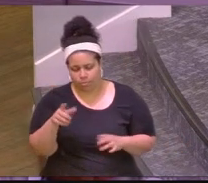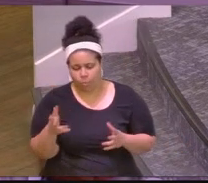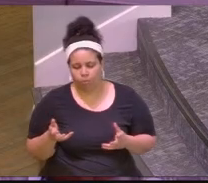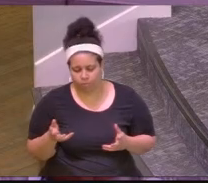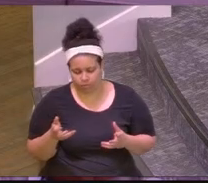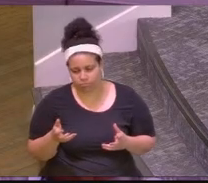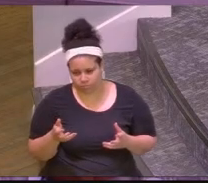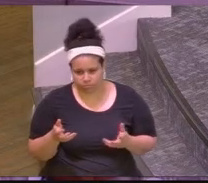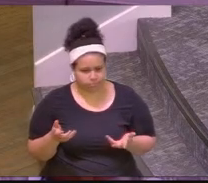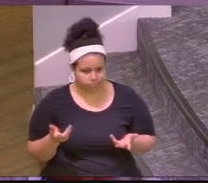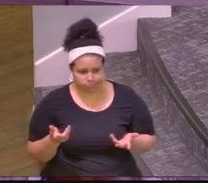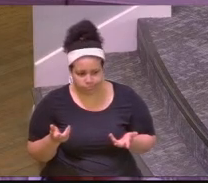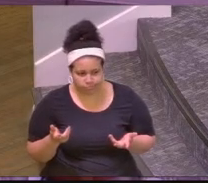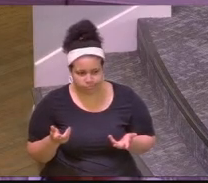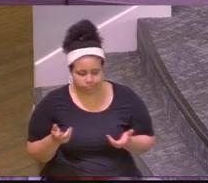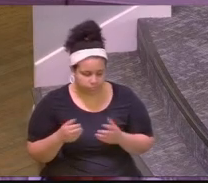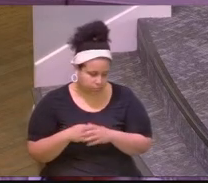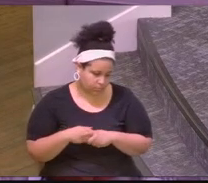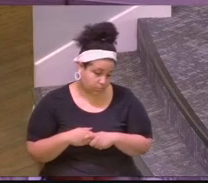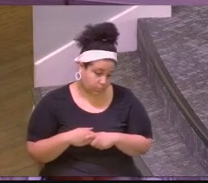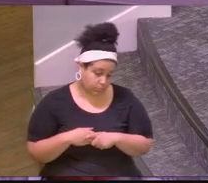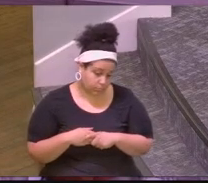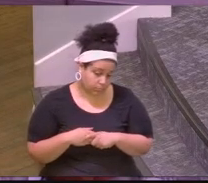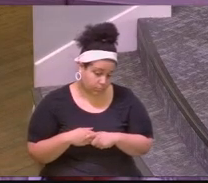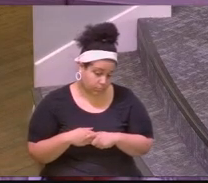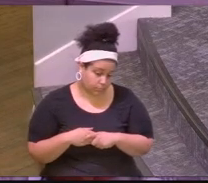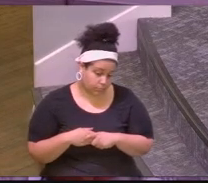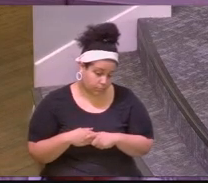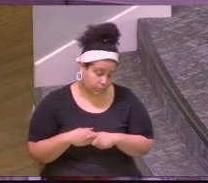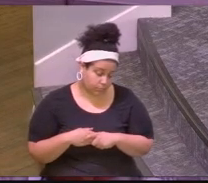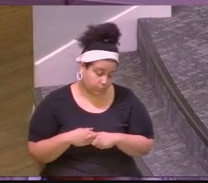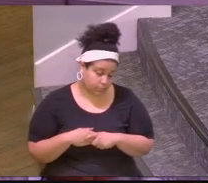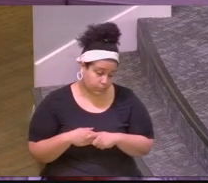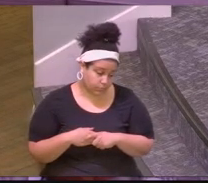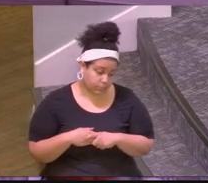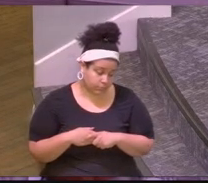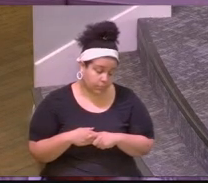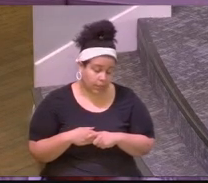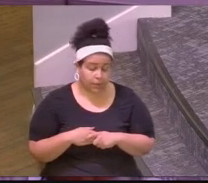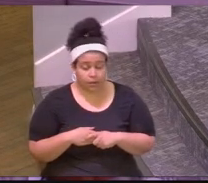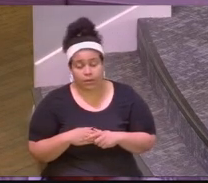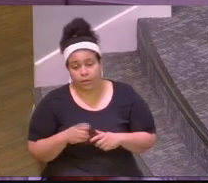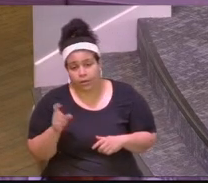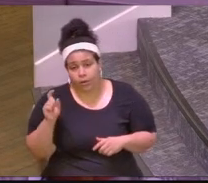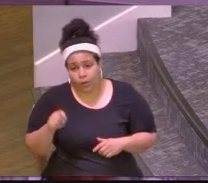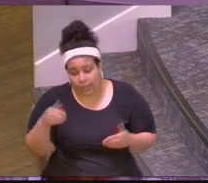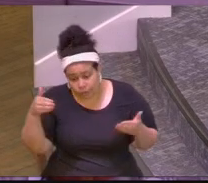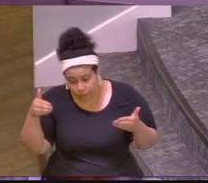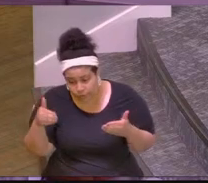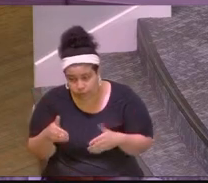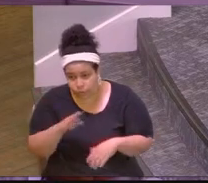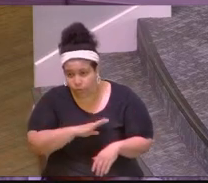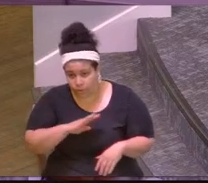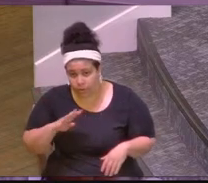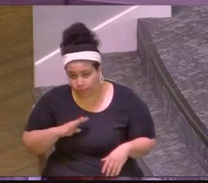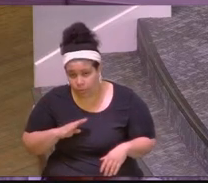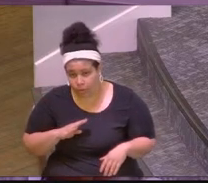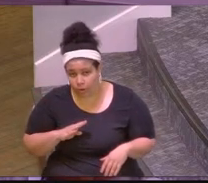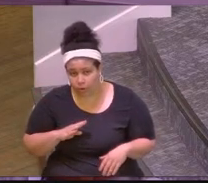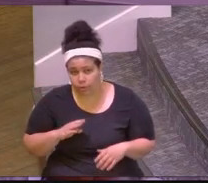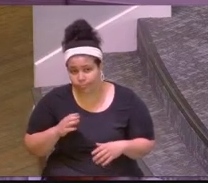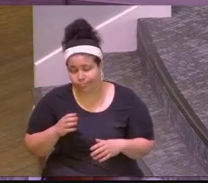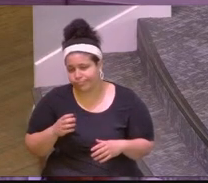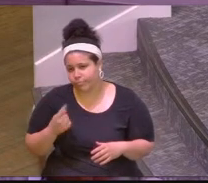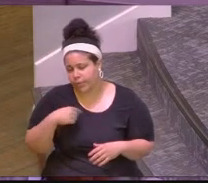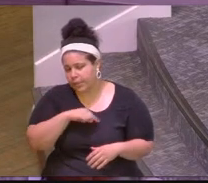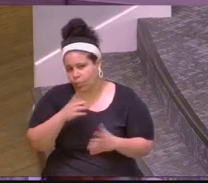us to do. I'd rather we do kind of like we want our kids to do. We want to focus on the board that we want to be. And so I would like for us to consider